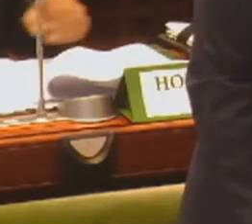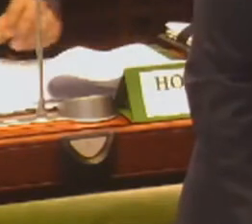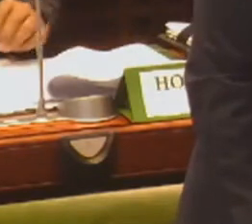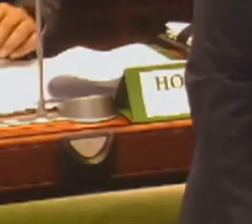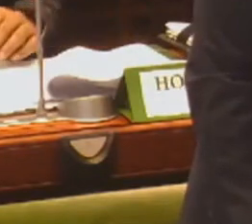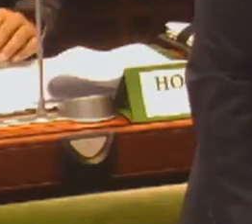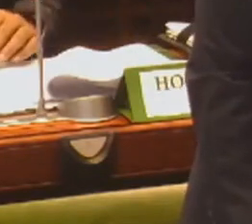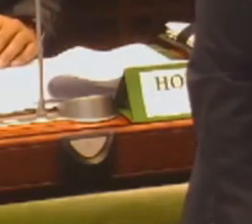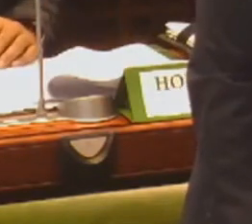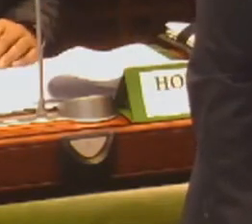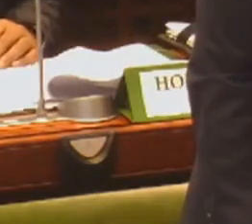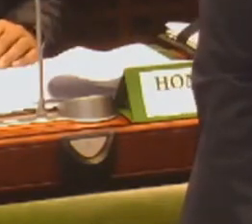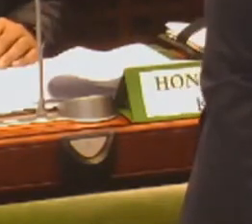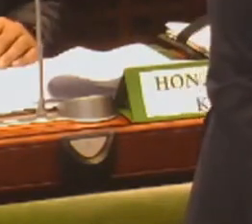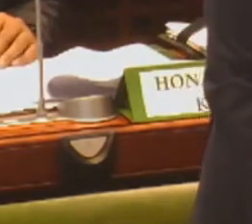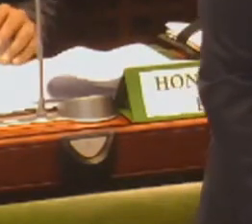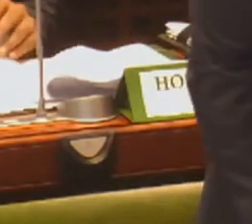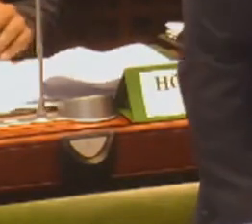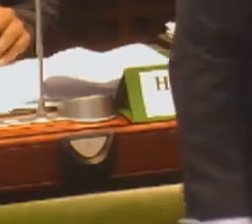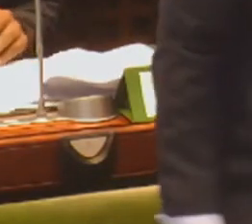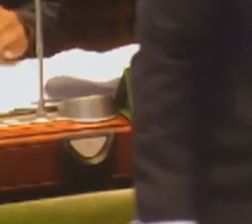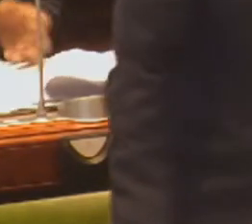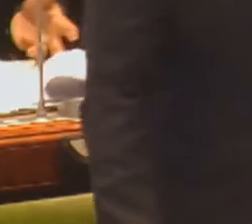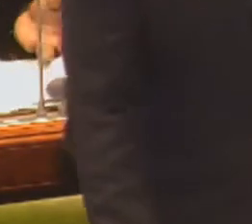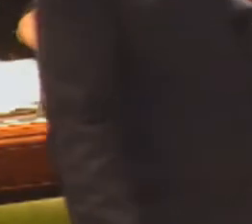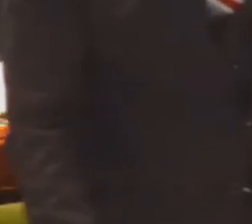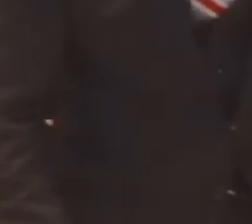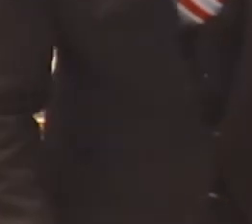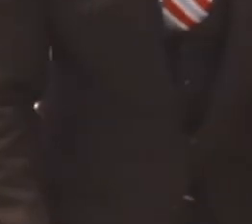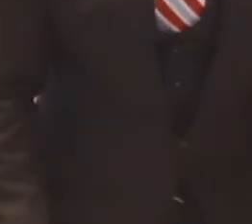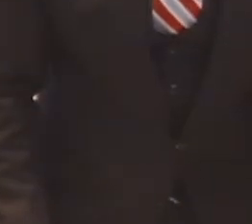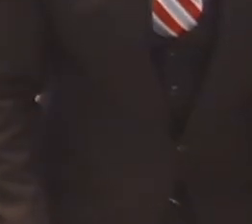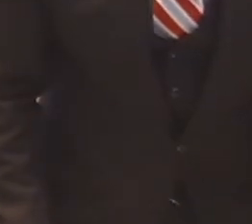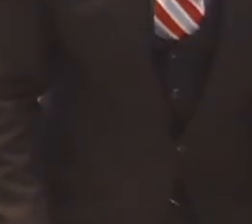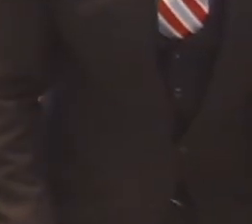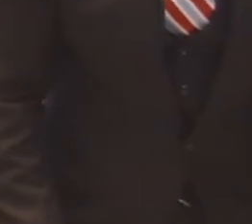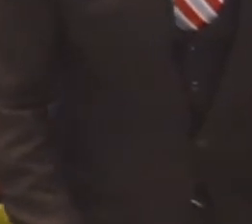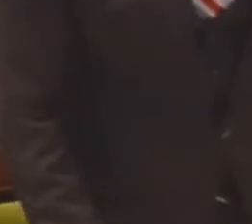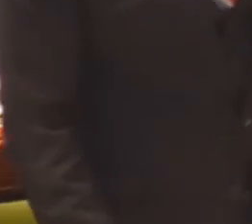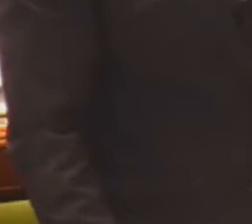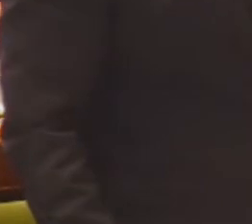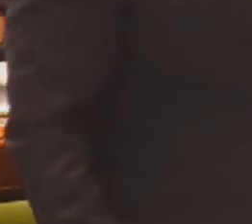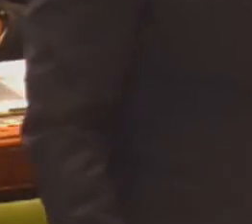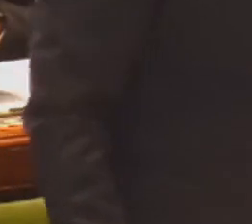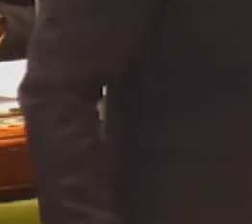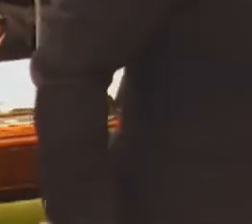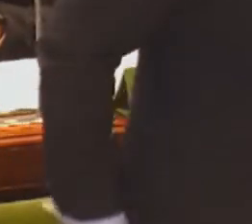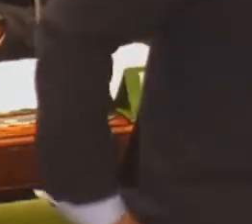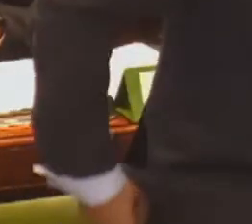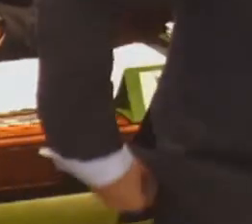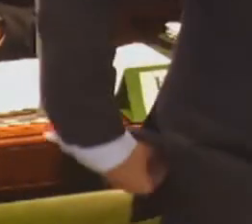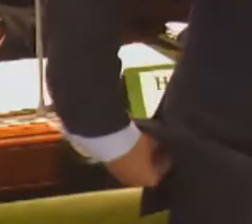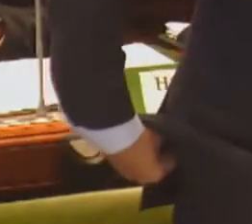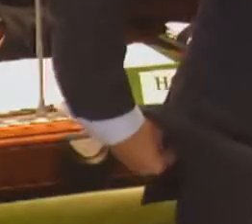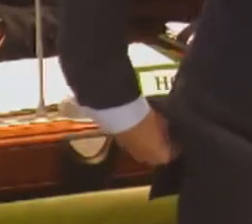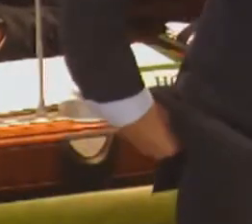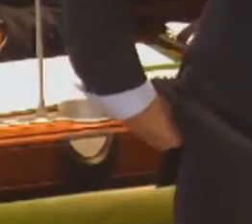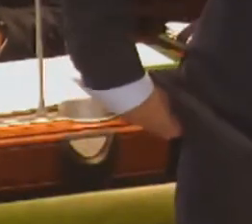indeed quite a surprise. There's a question coming from the Honourable Member, who is probably more familiar than a lot of people in this House, in this